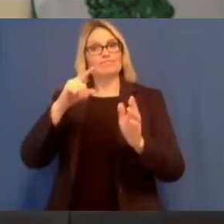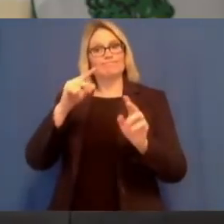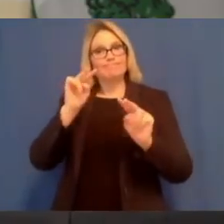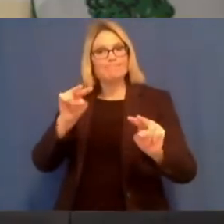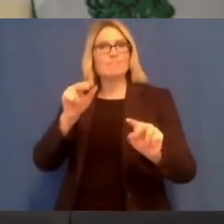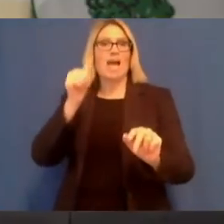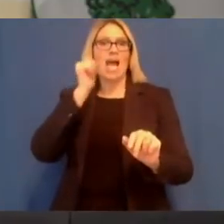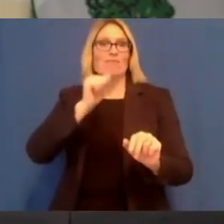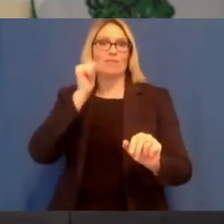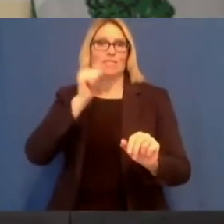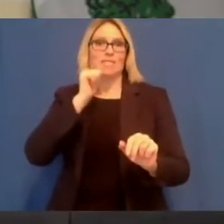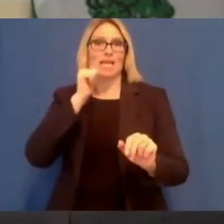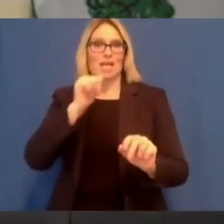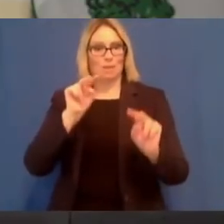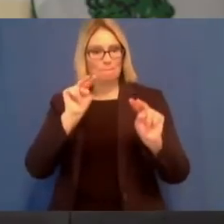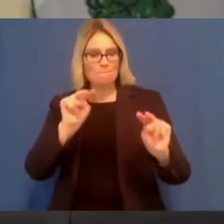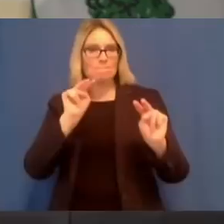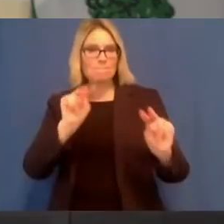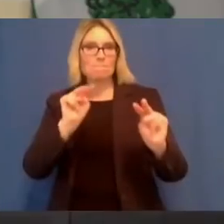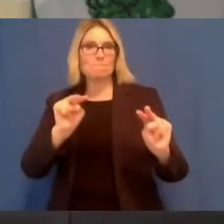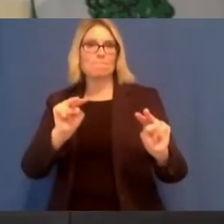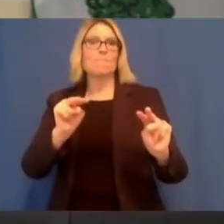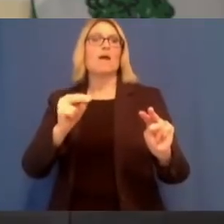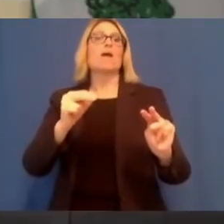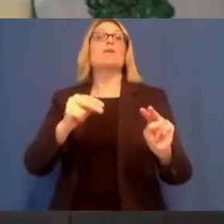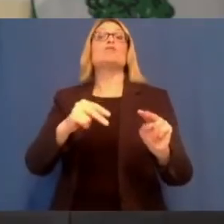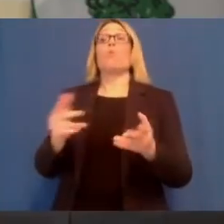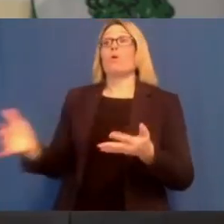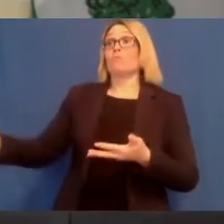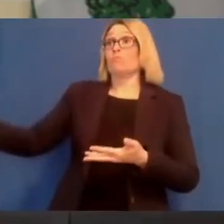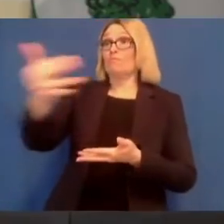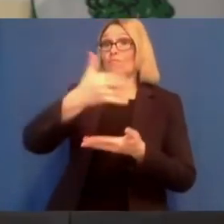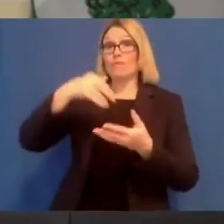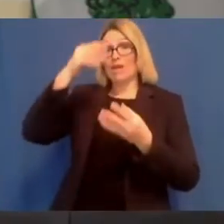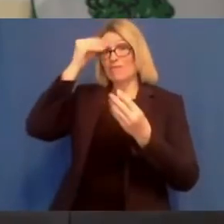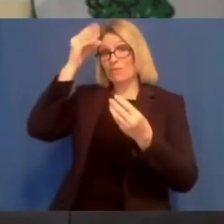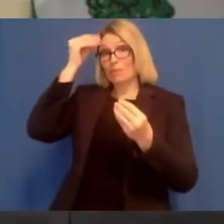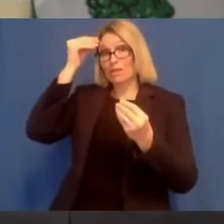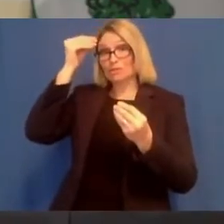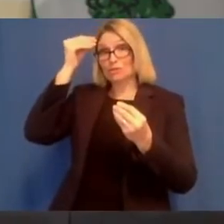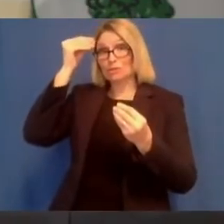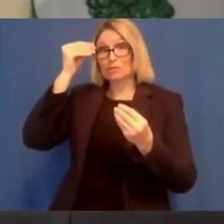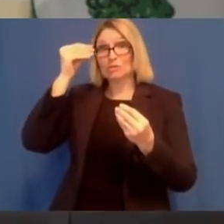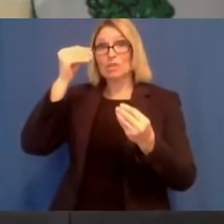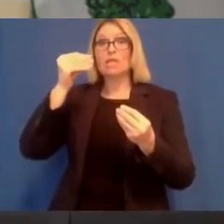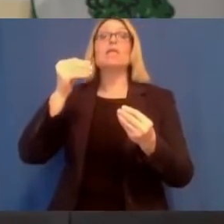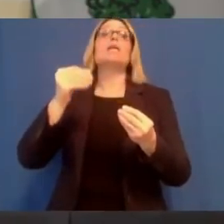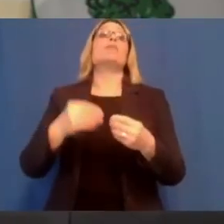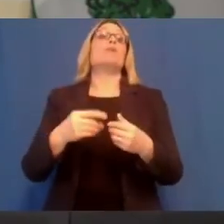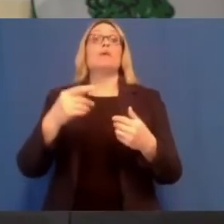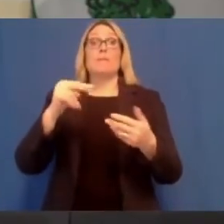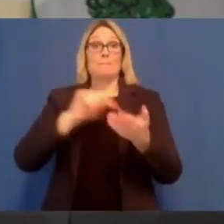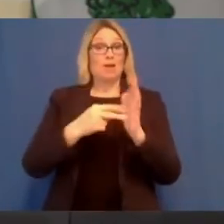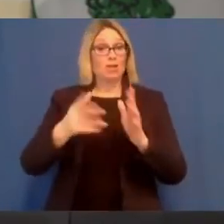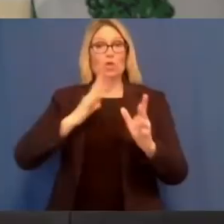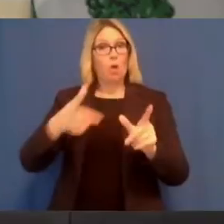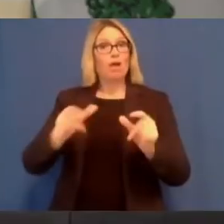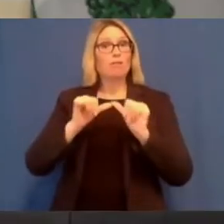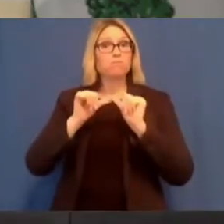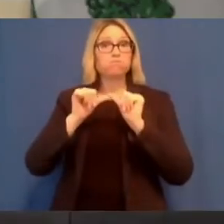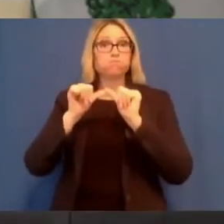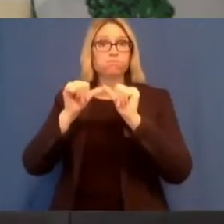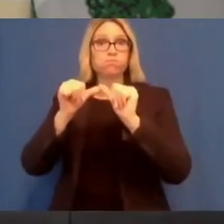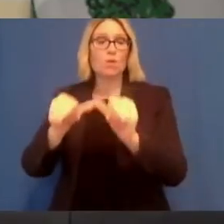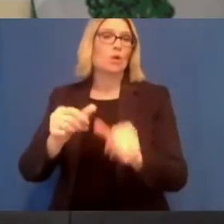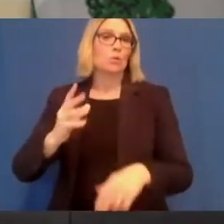based on the information that we have. It's not our intention to be in this situation any longer than we need to be.